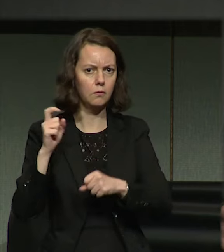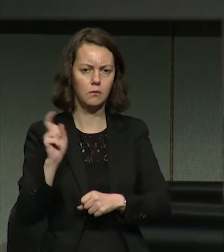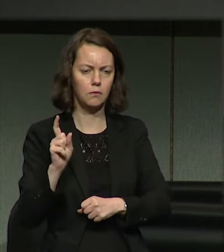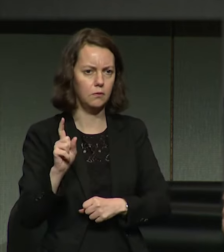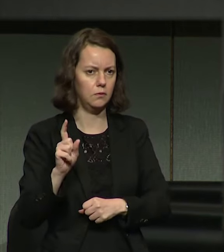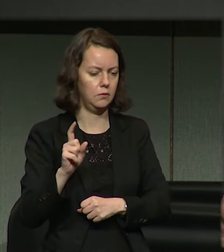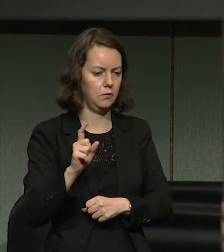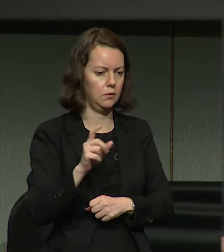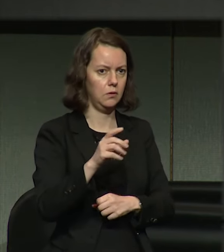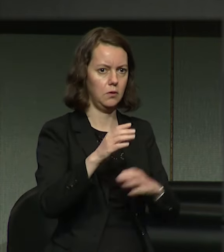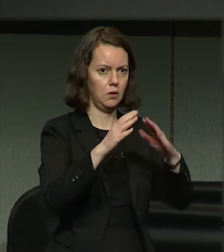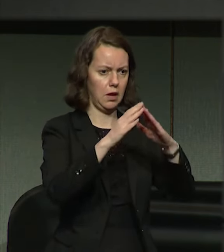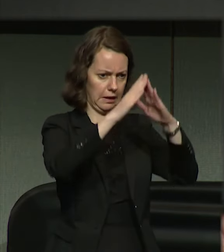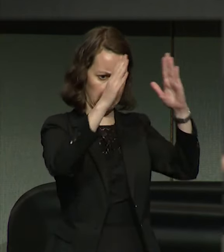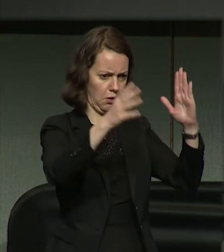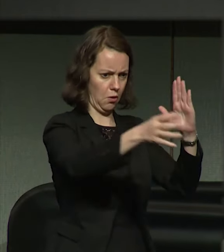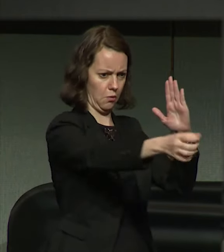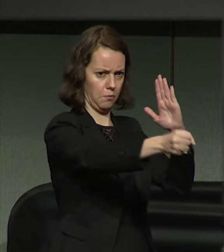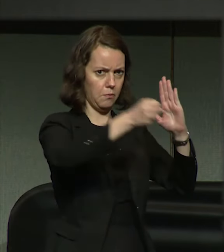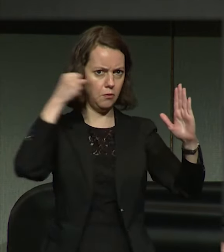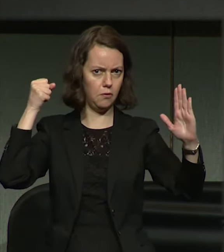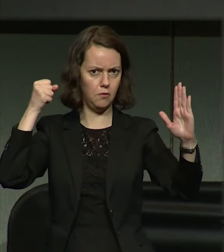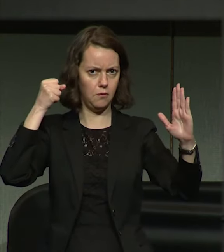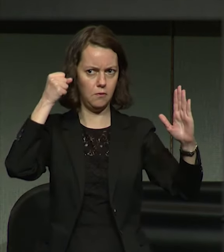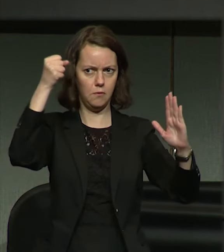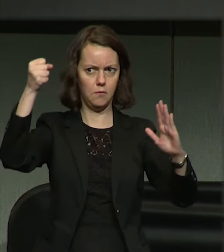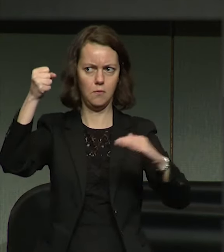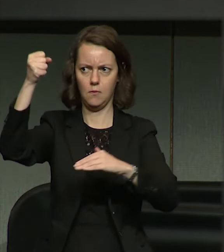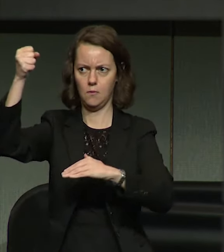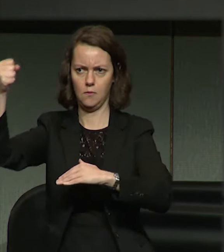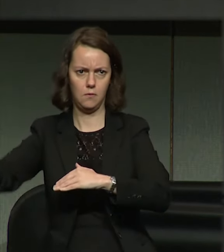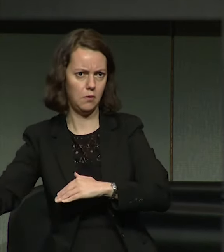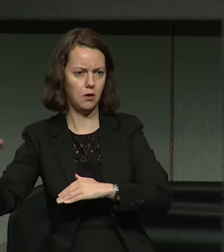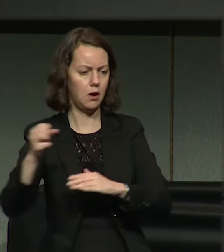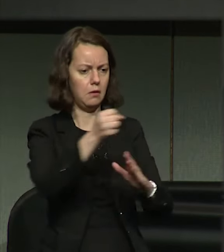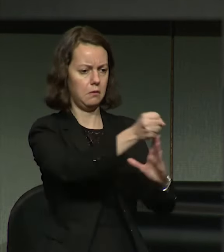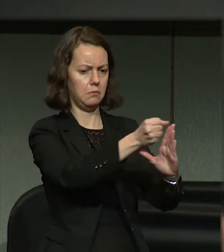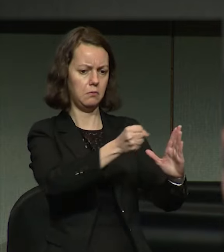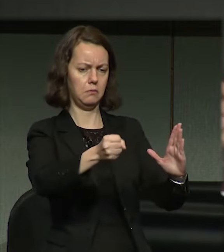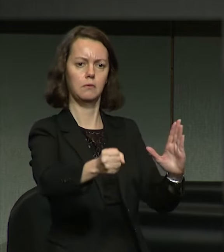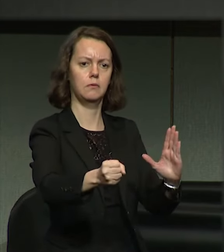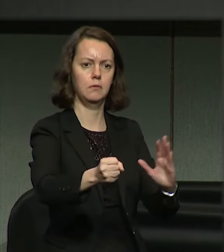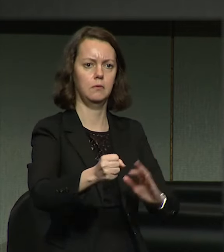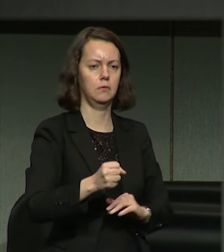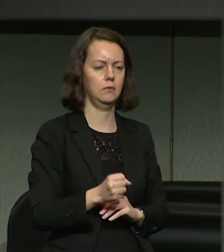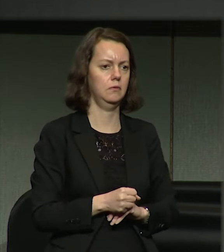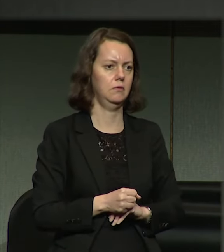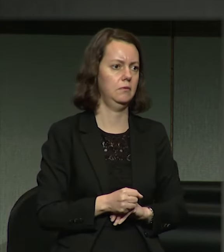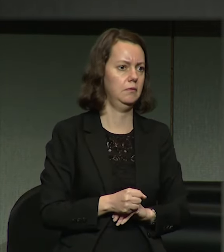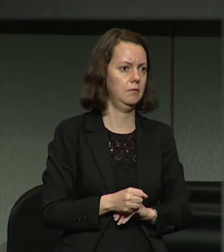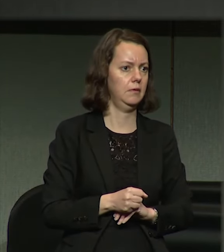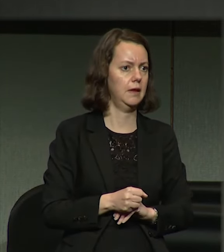remove the child from that household, but we don't have to remove that child from that particular family. And